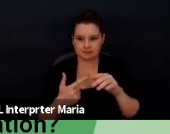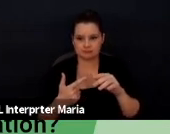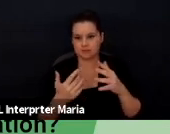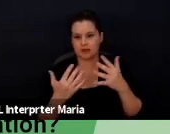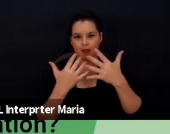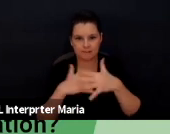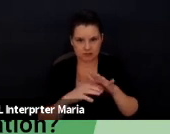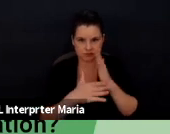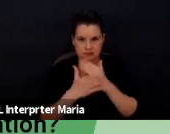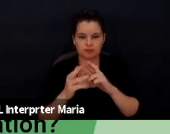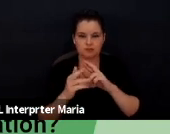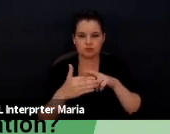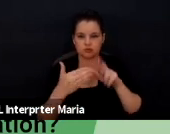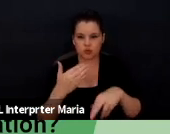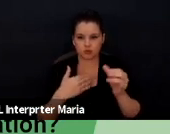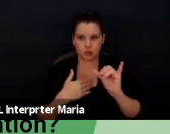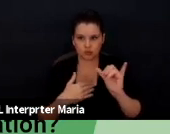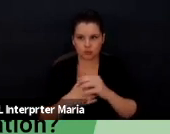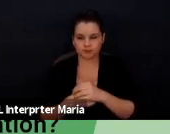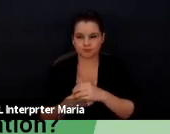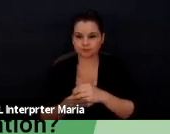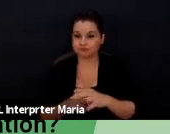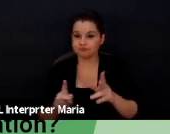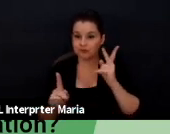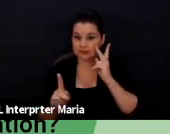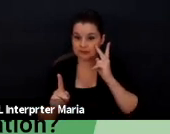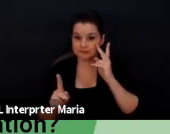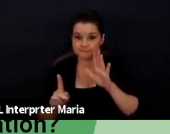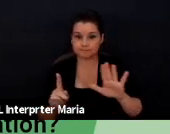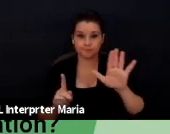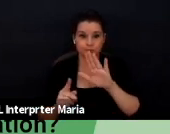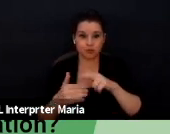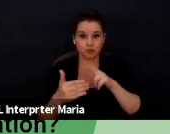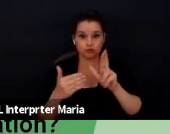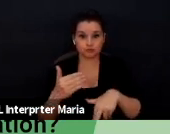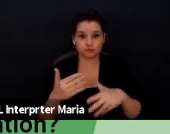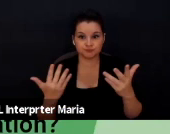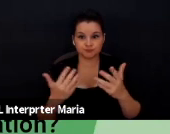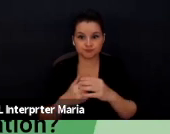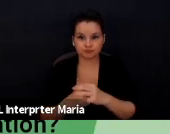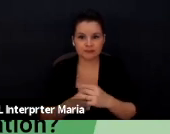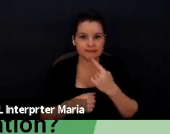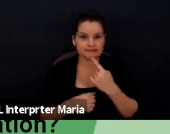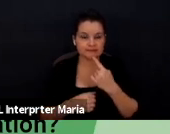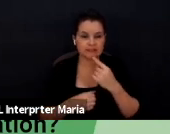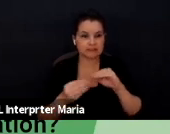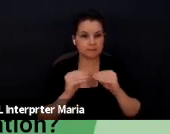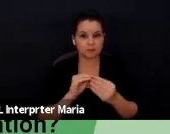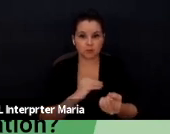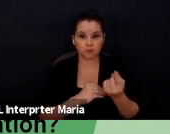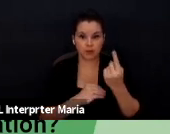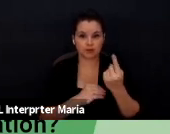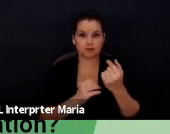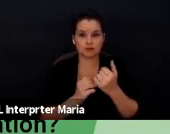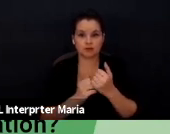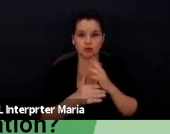as well. Yes, let's look at your guys' results. So number one that you guys all